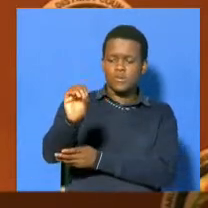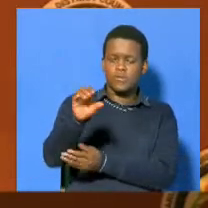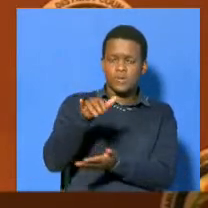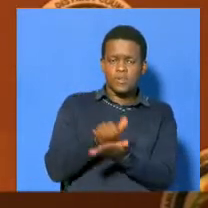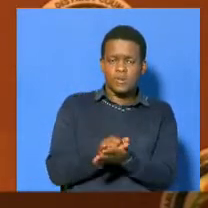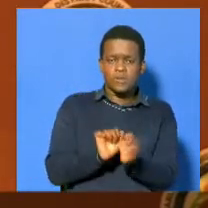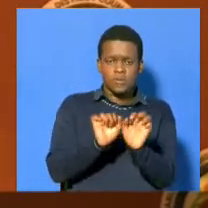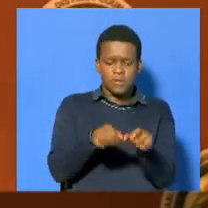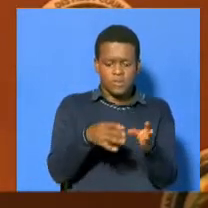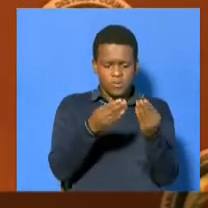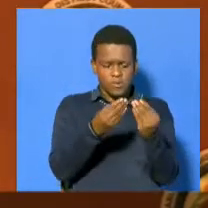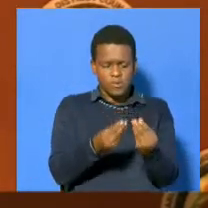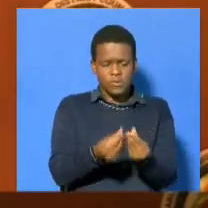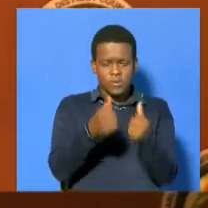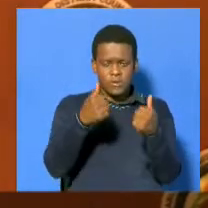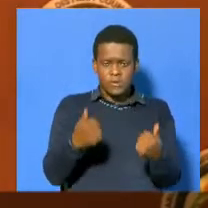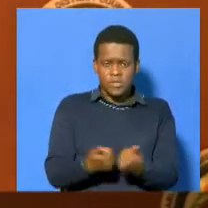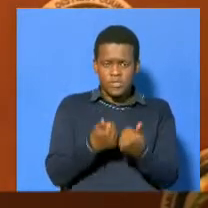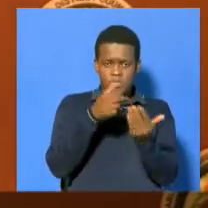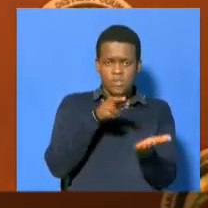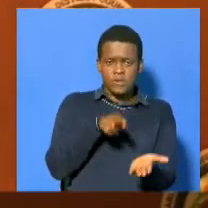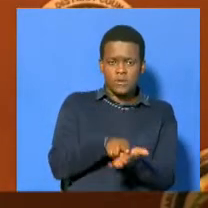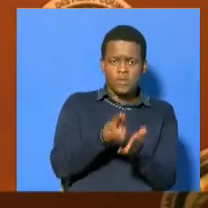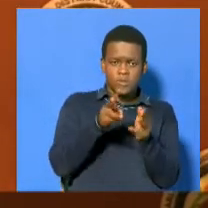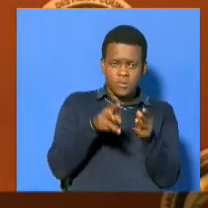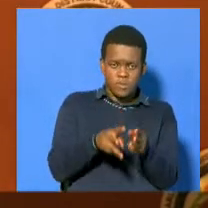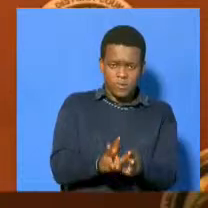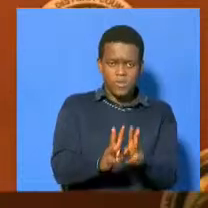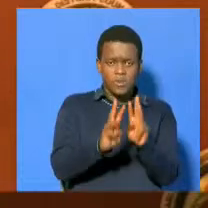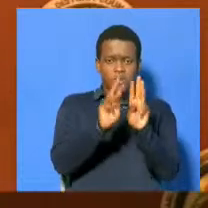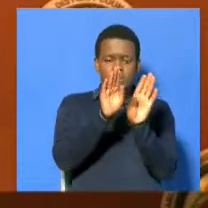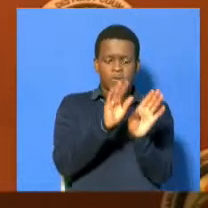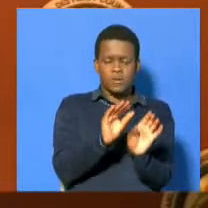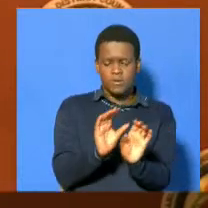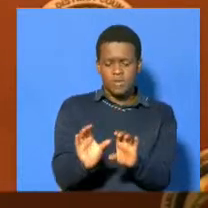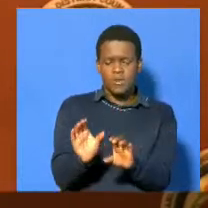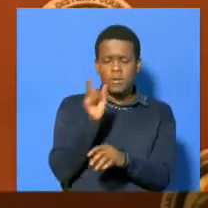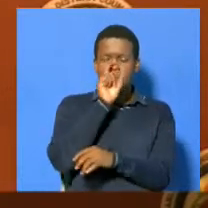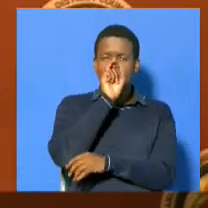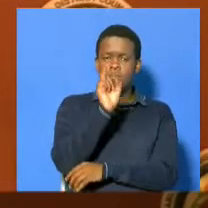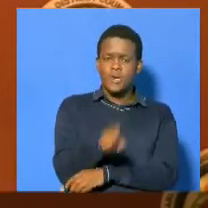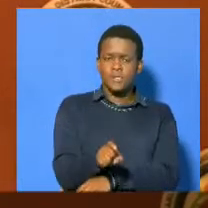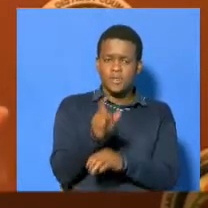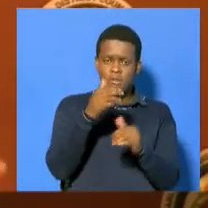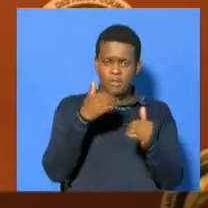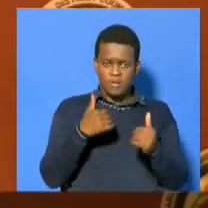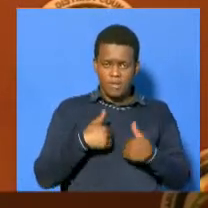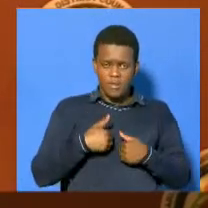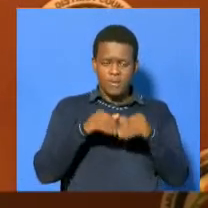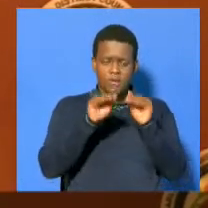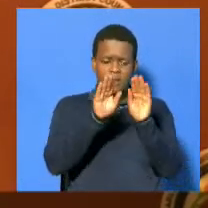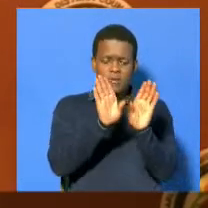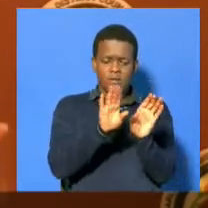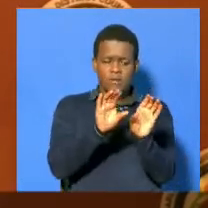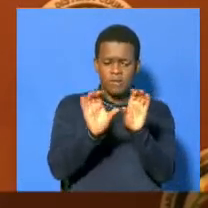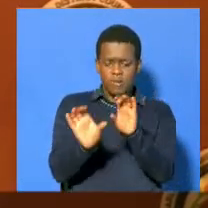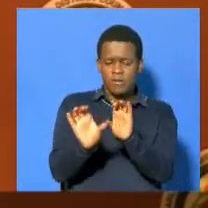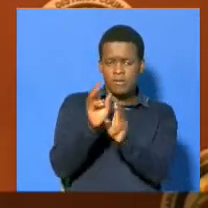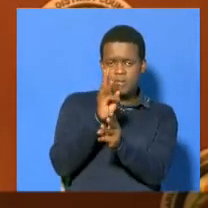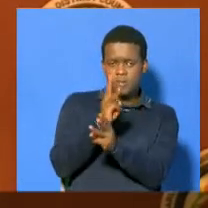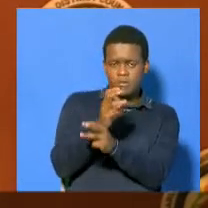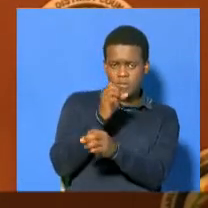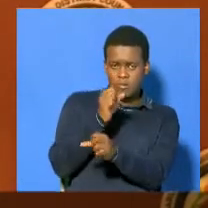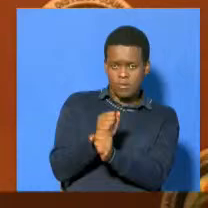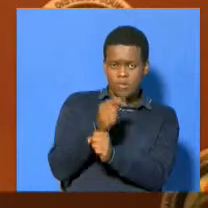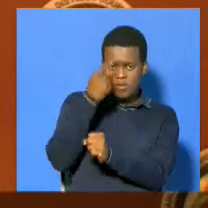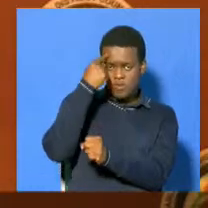address situations in the correct way. Rele council rene le mogoteng a counseling session ya our